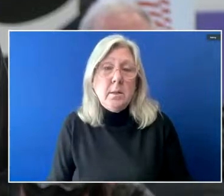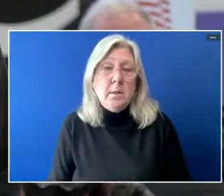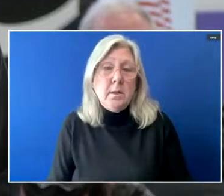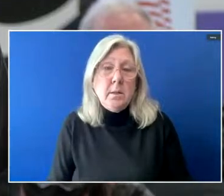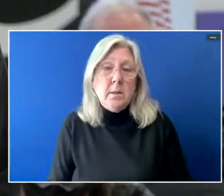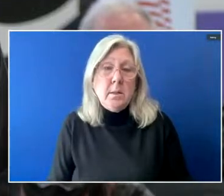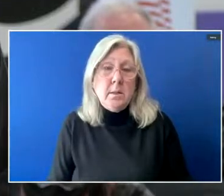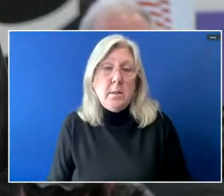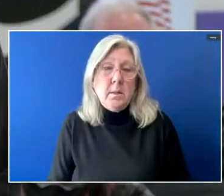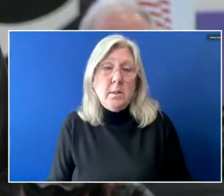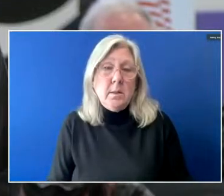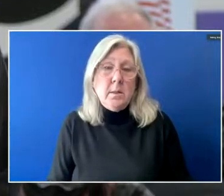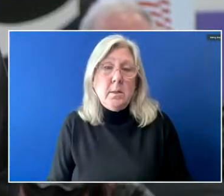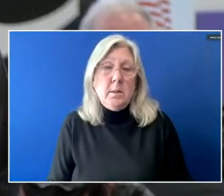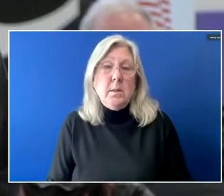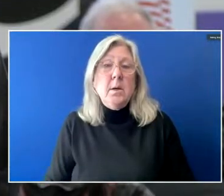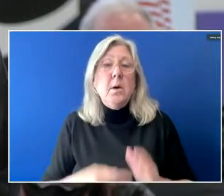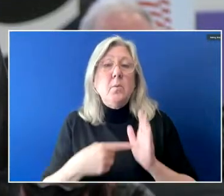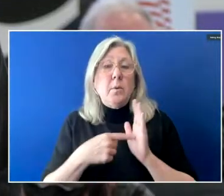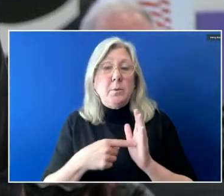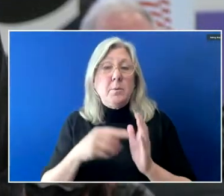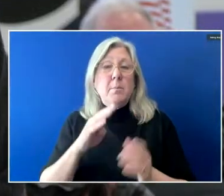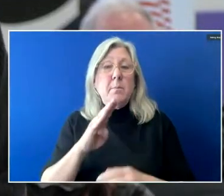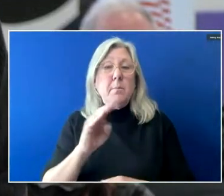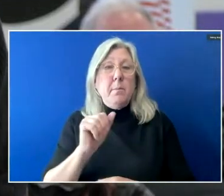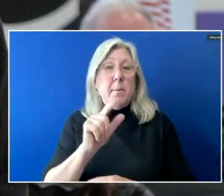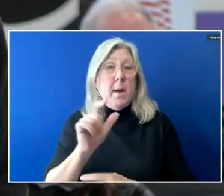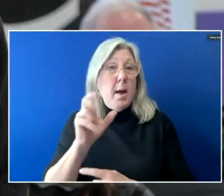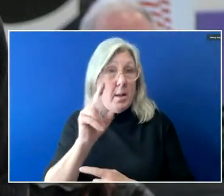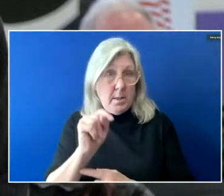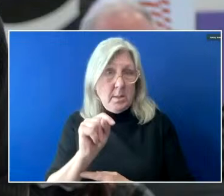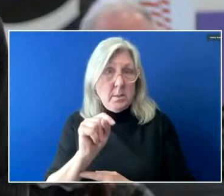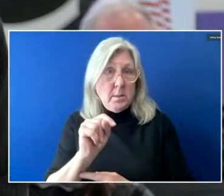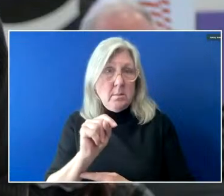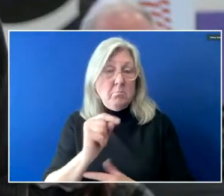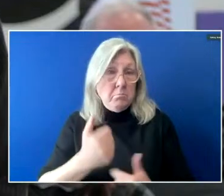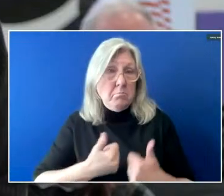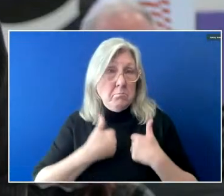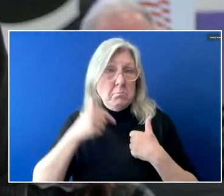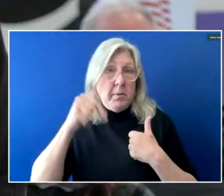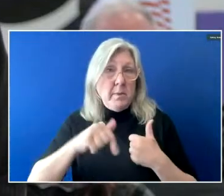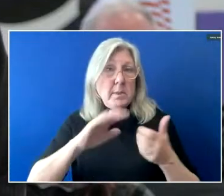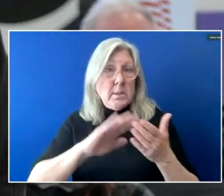late representative balent is a resident of this